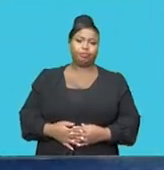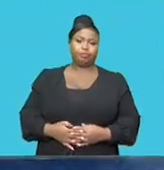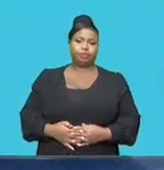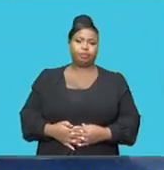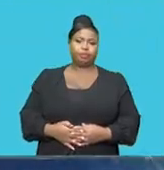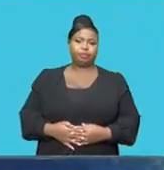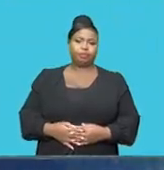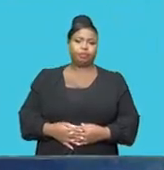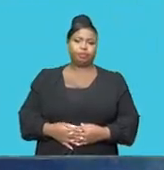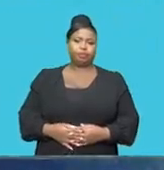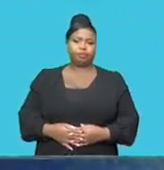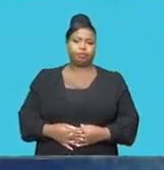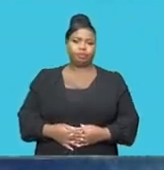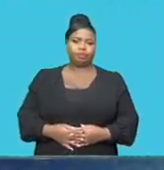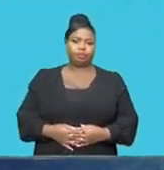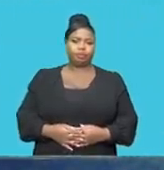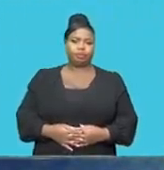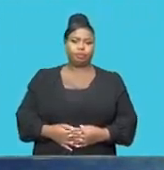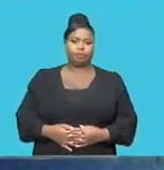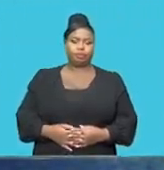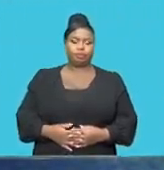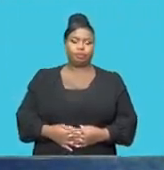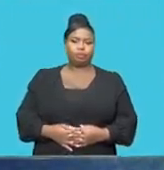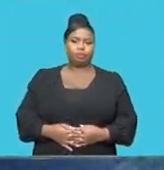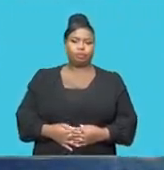Kwinga baza Sweto TV, ndi unamza baza mtuka.